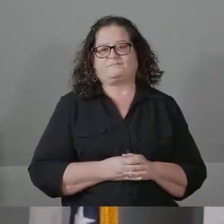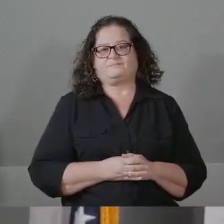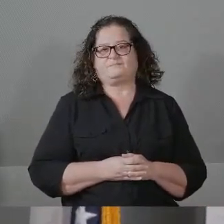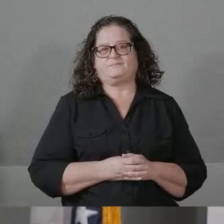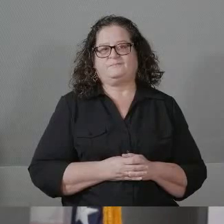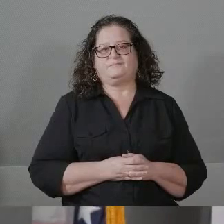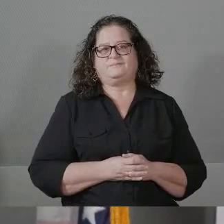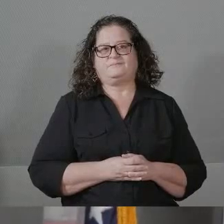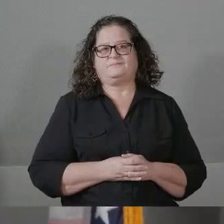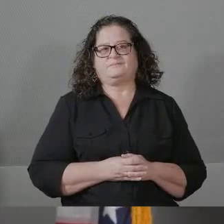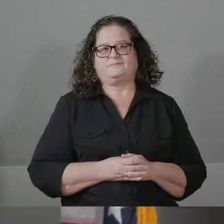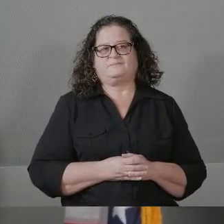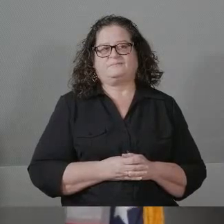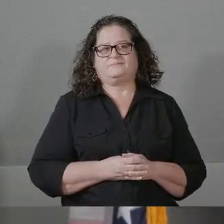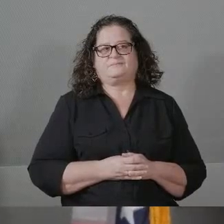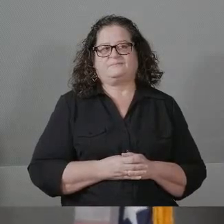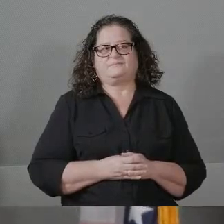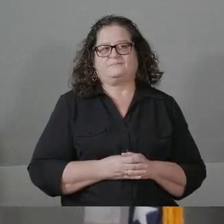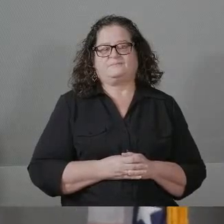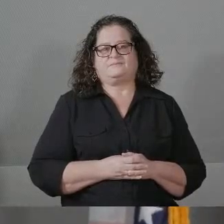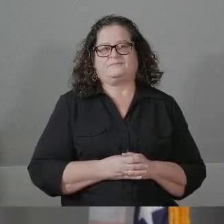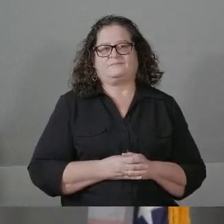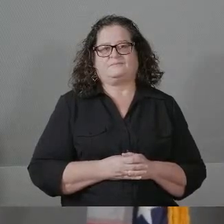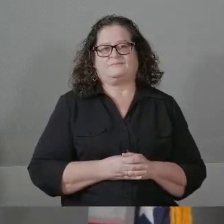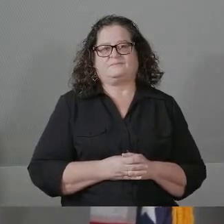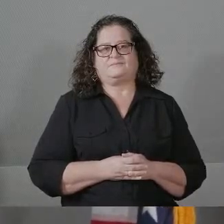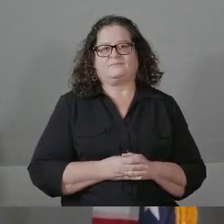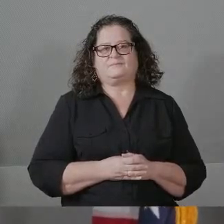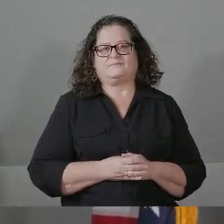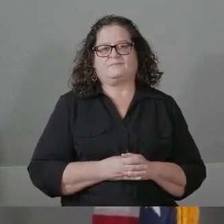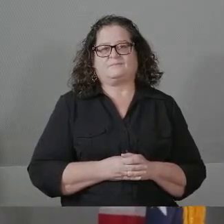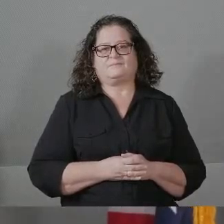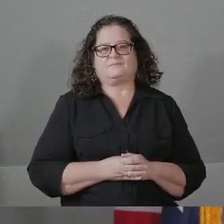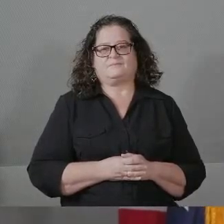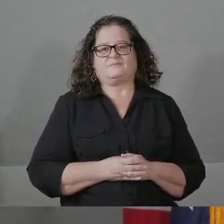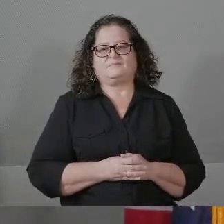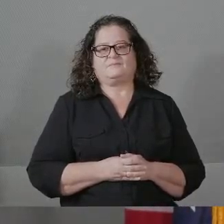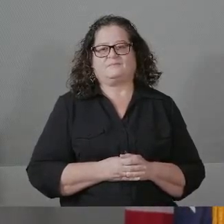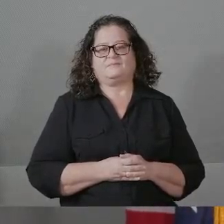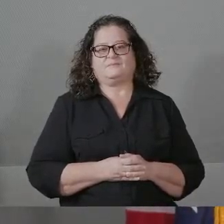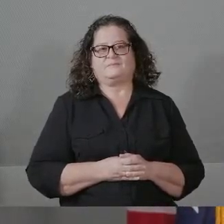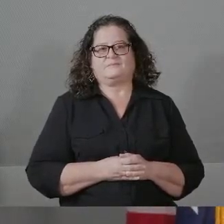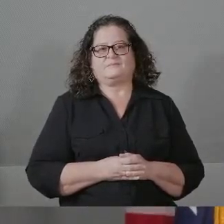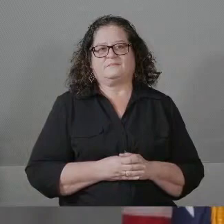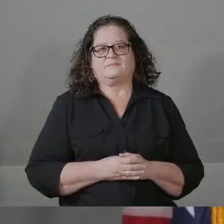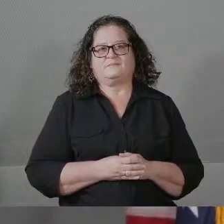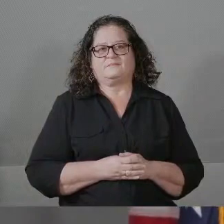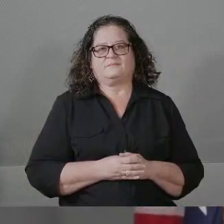Gloves don't work.